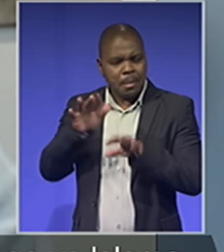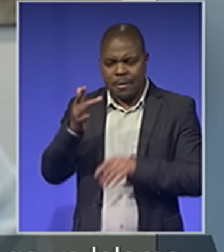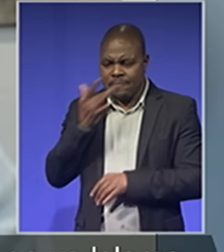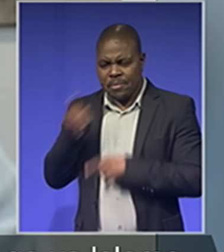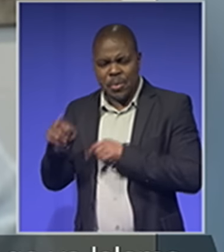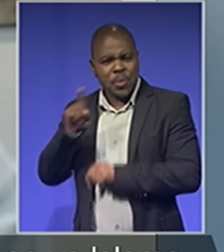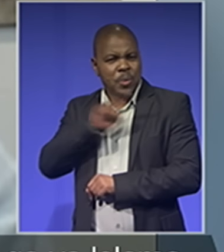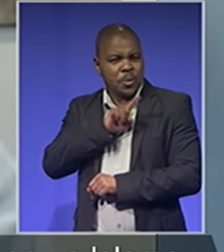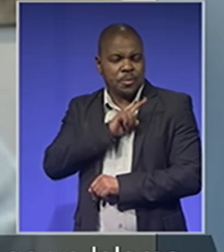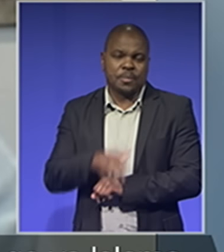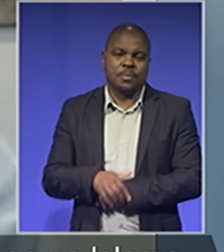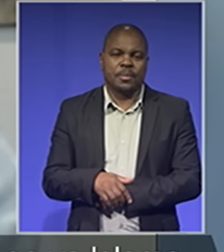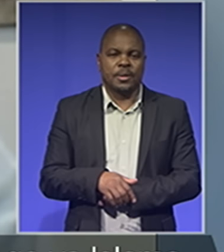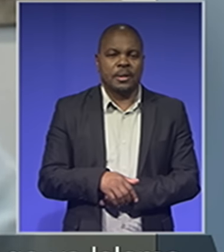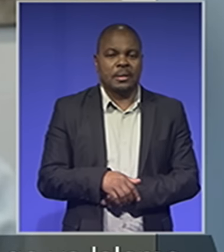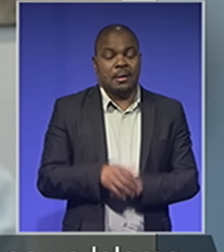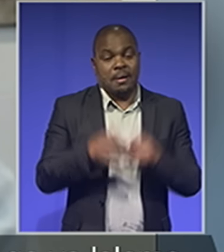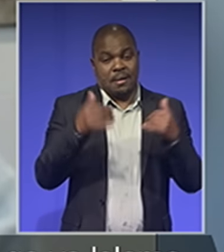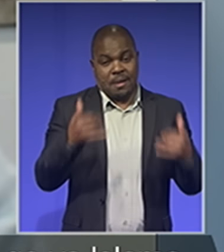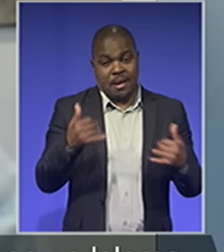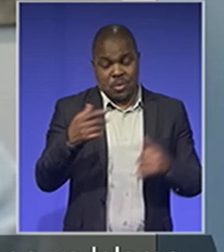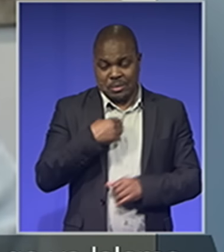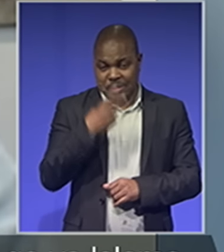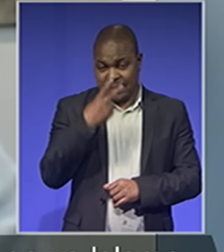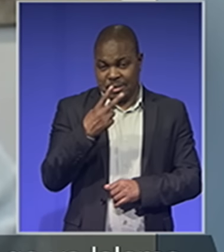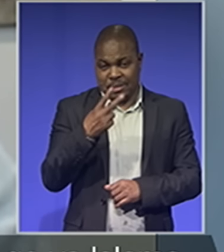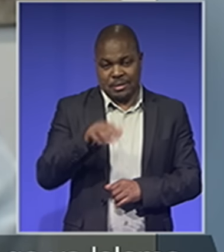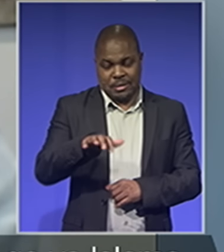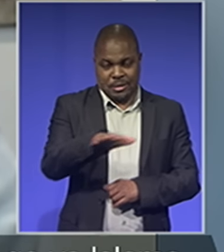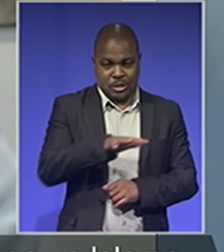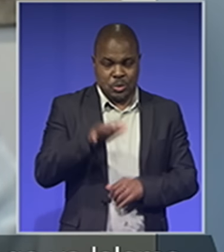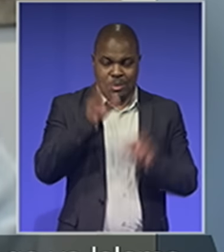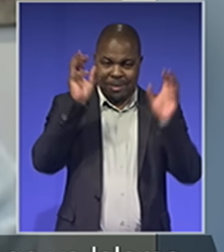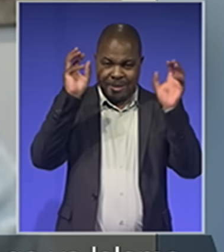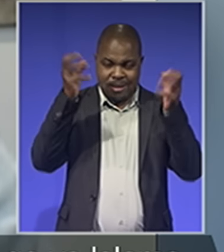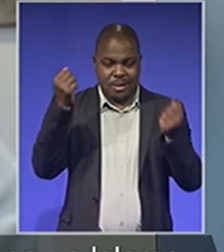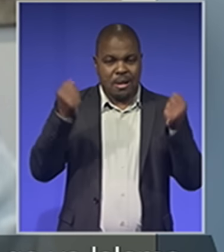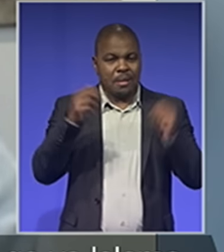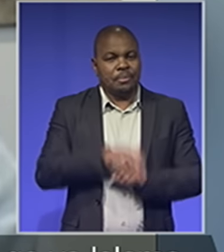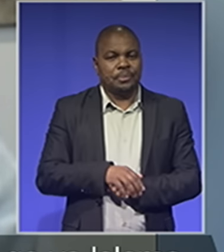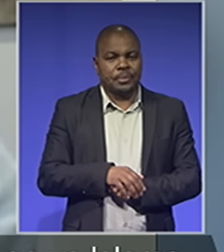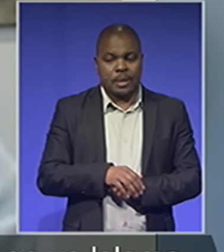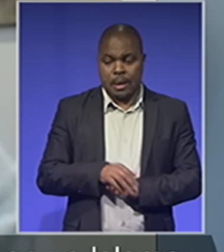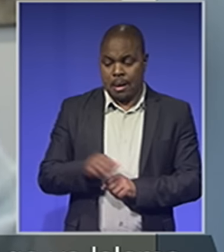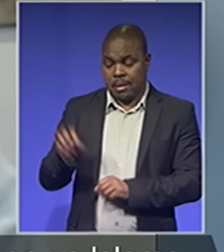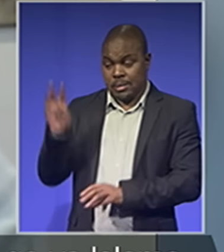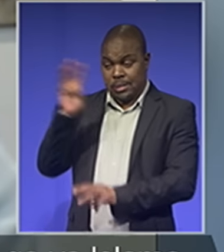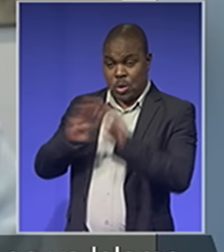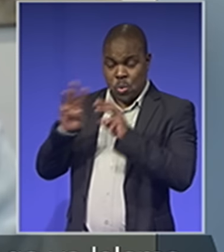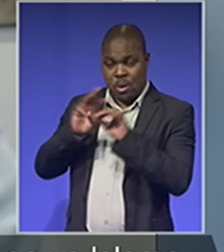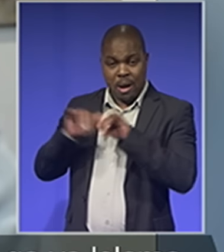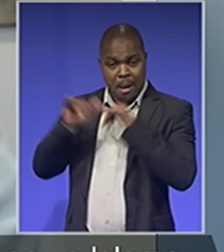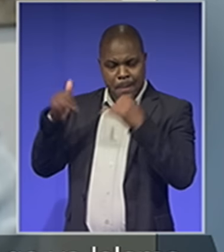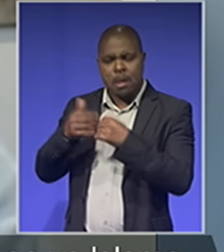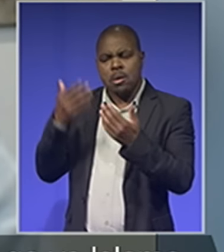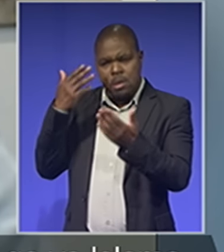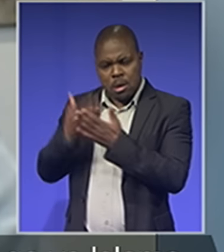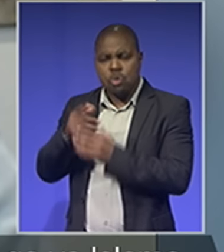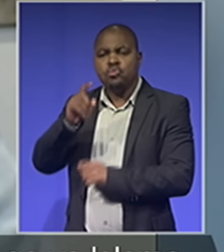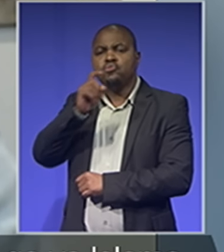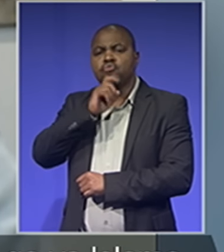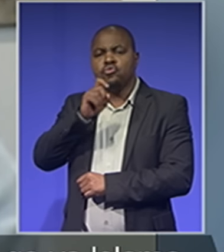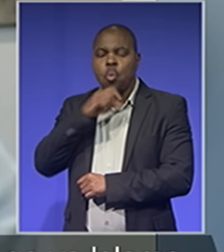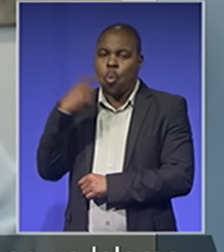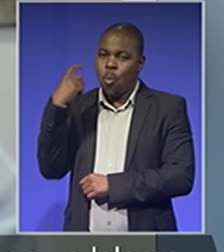preference. When we look at the light situation, it's gazetted that security companies are allowed to use